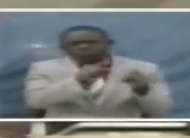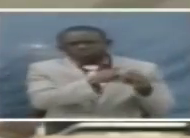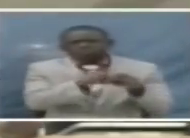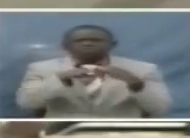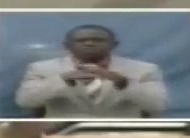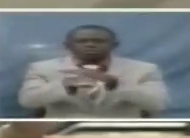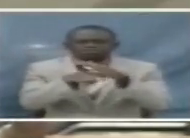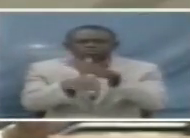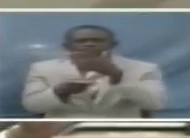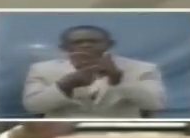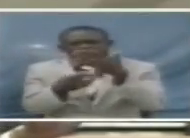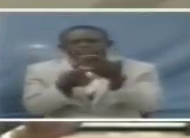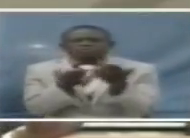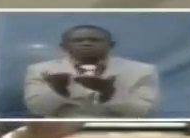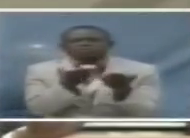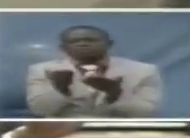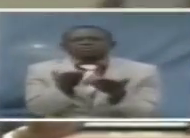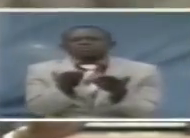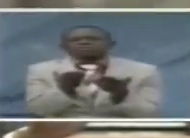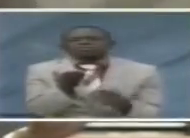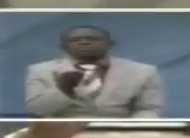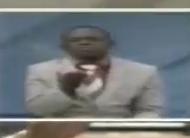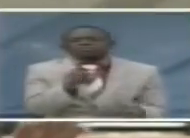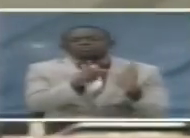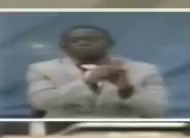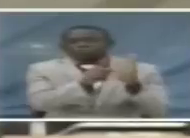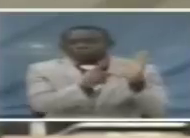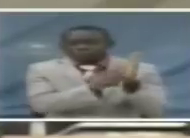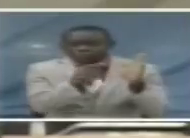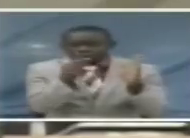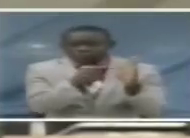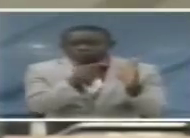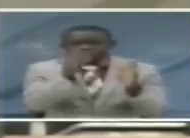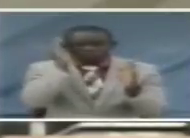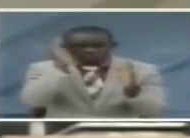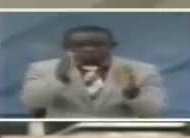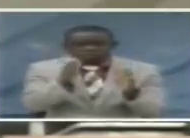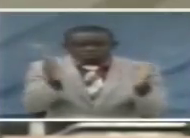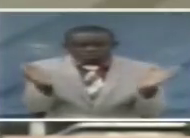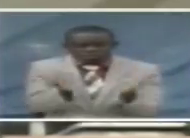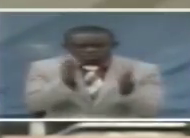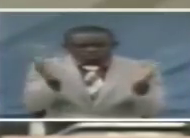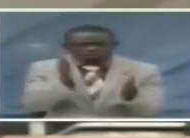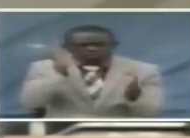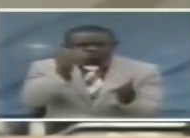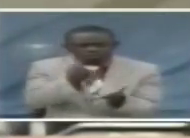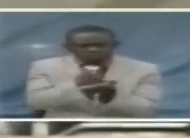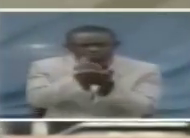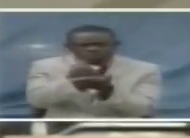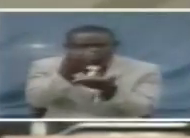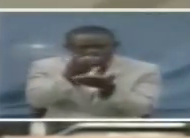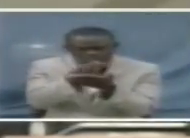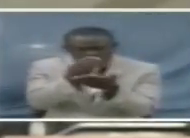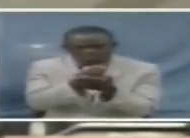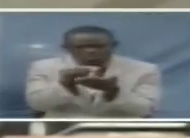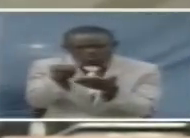and access to financial services and products by all. The policy will promote financial